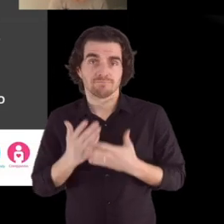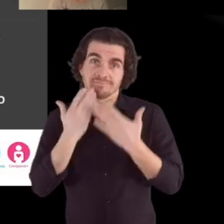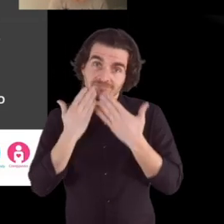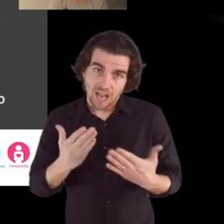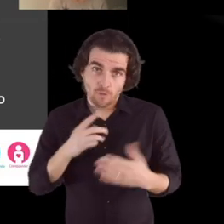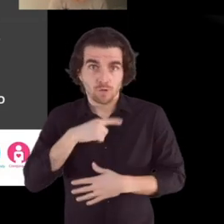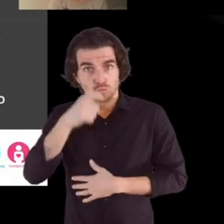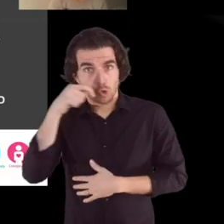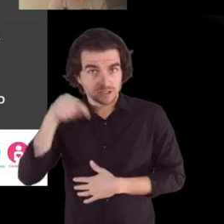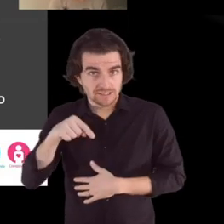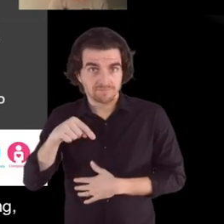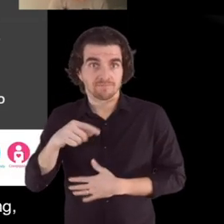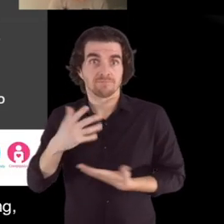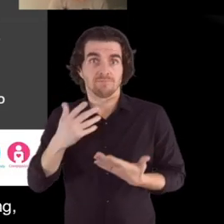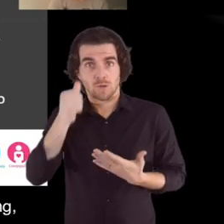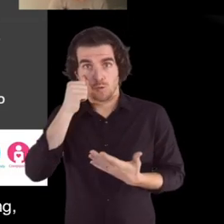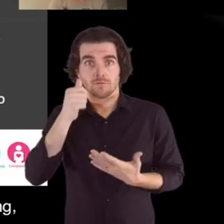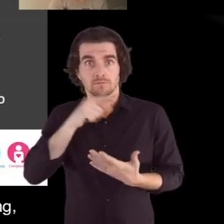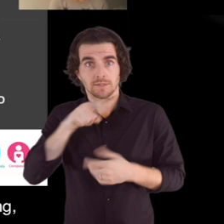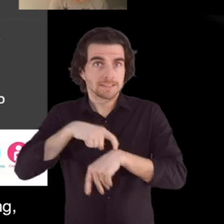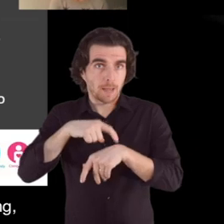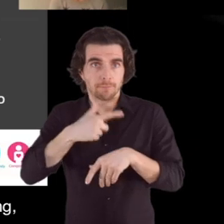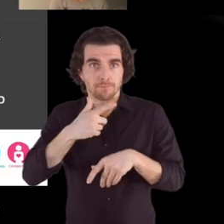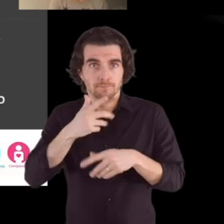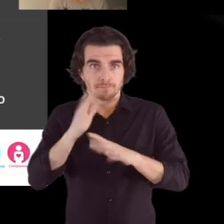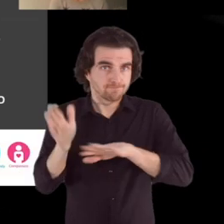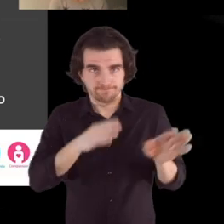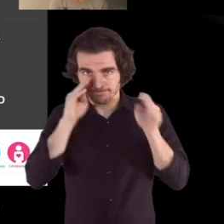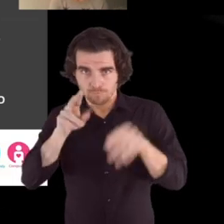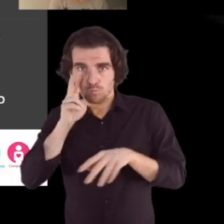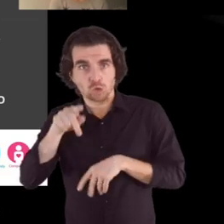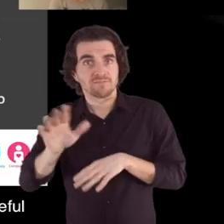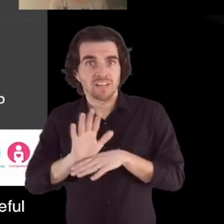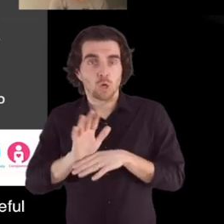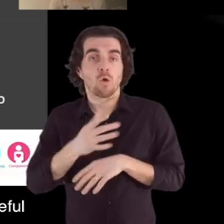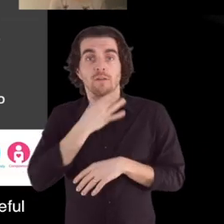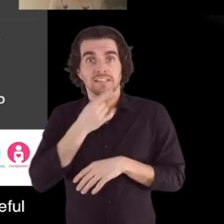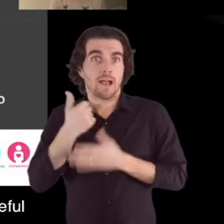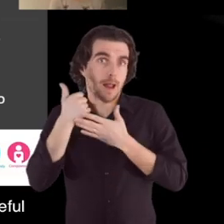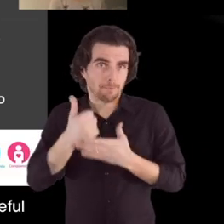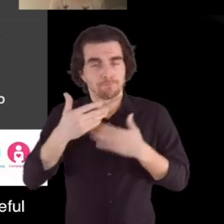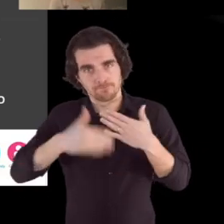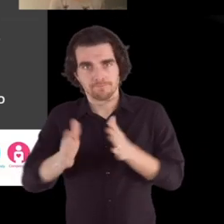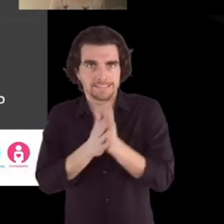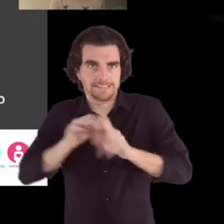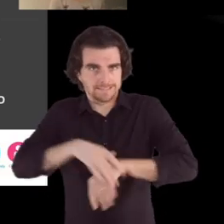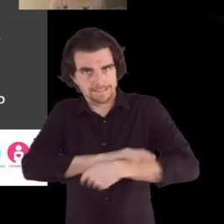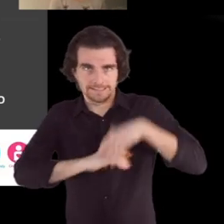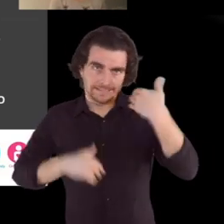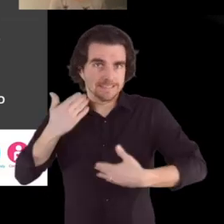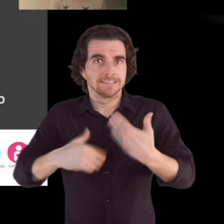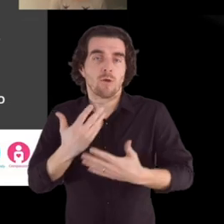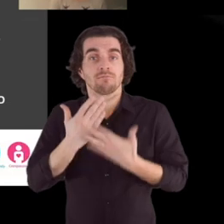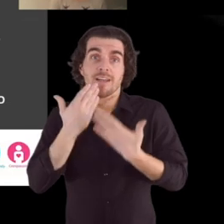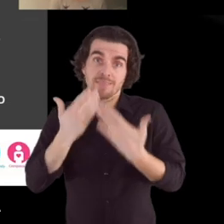watch the video. Absolutely. Thank you for watching this, for taking this time out of your day, and hopefully you find some things useful and you'll be able to kind of look back